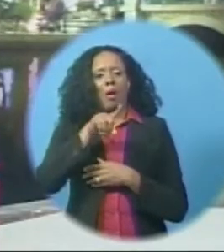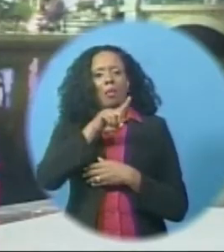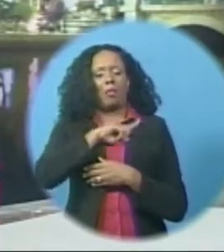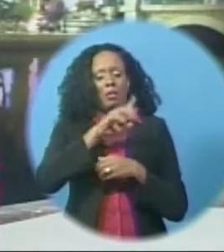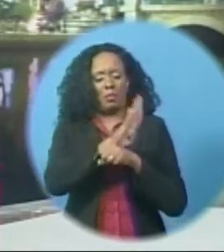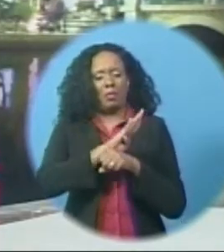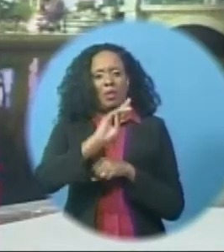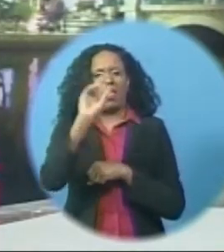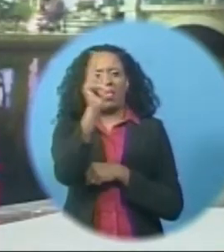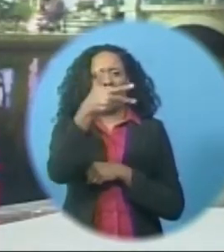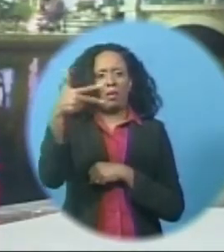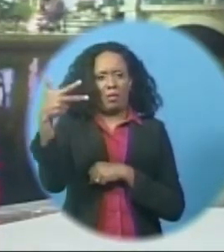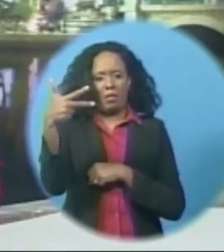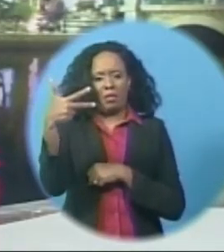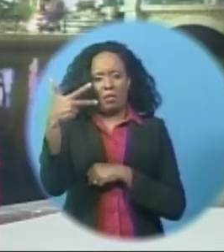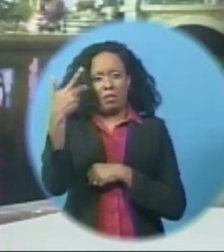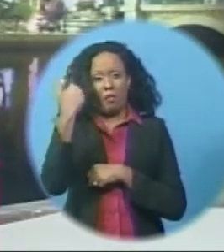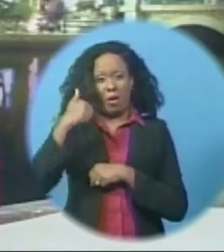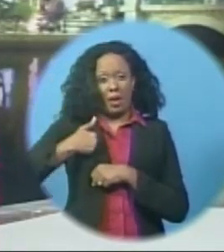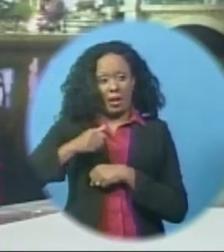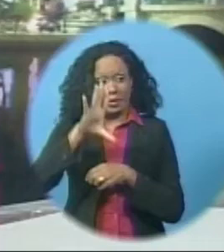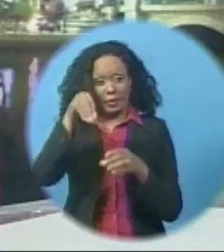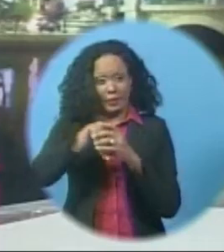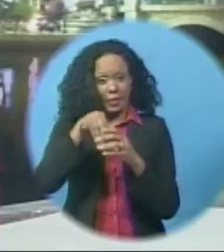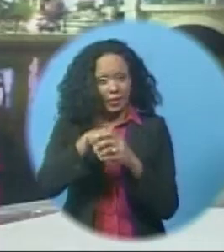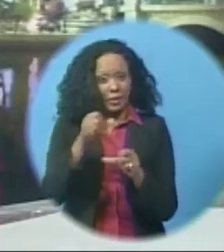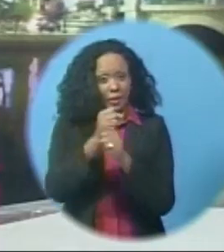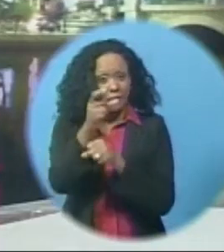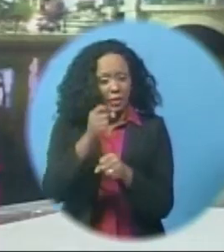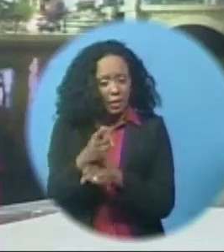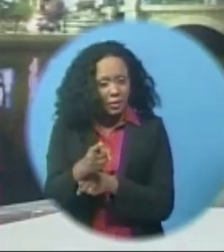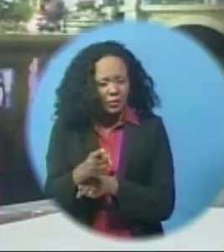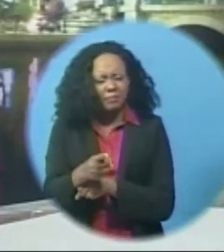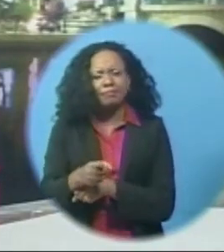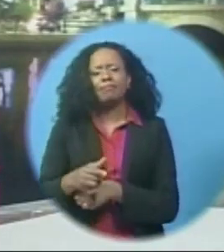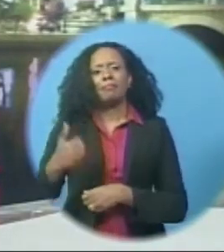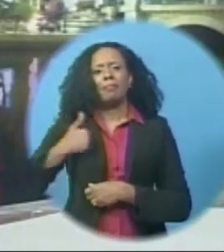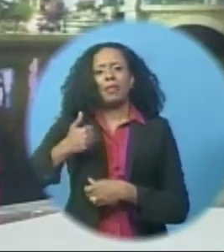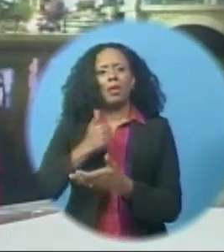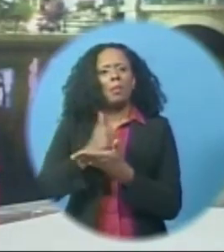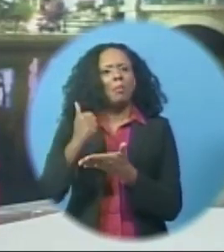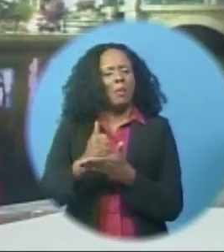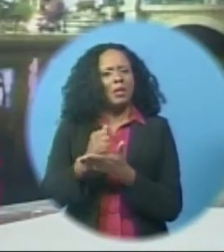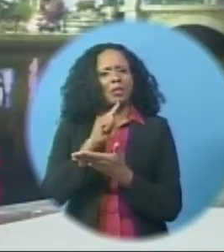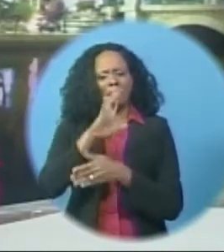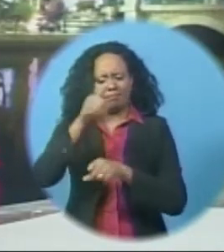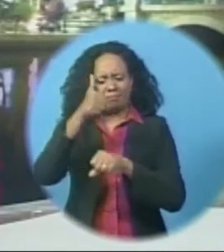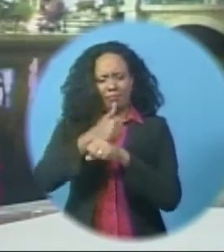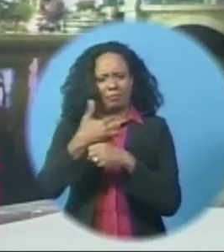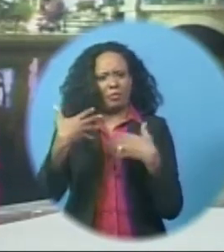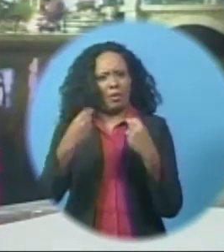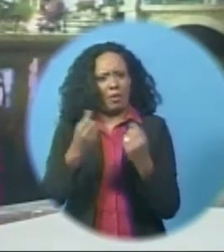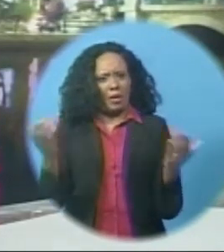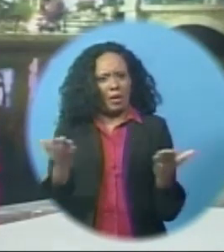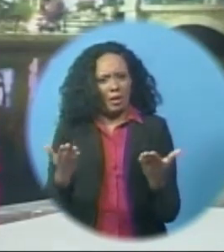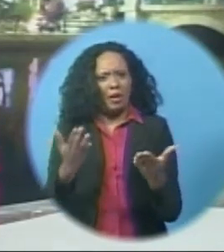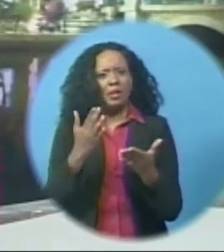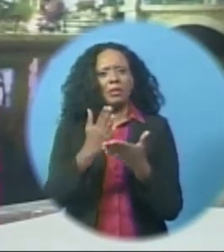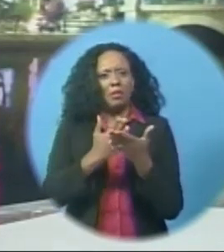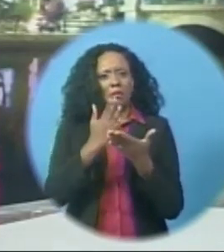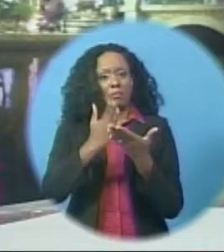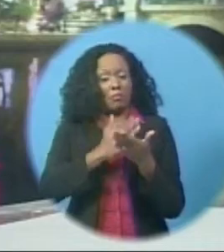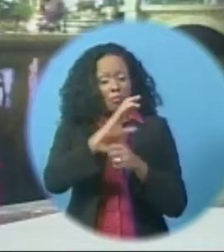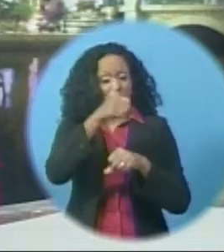Canada invests in annually. She says Canadian banks in particular have a strong local presence, with some establishing branches